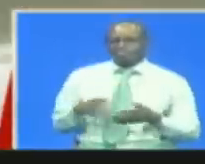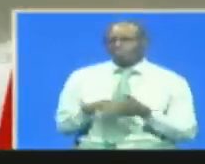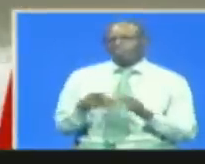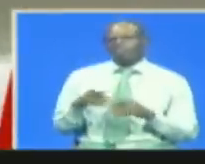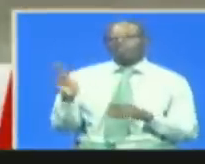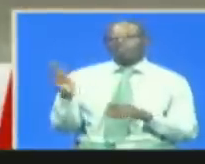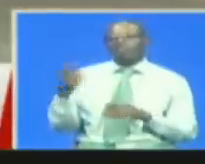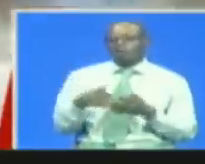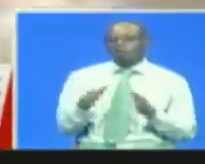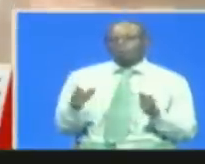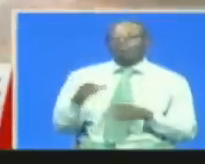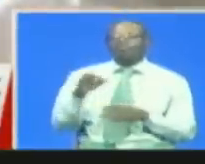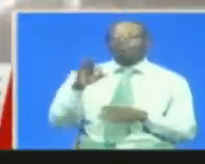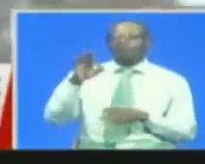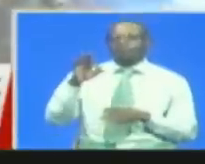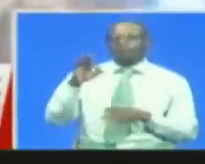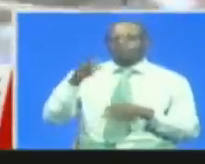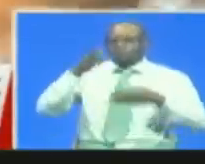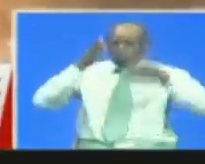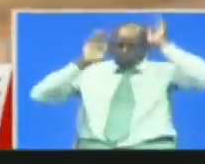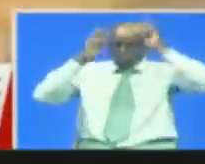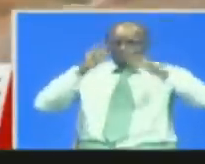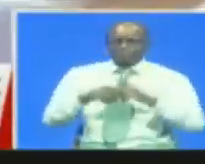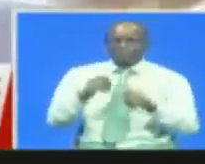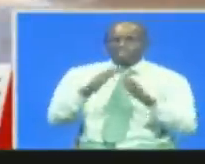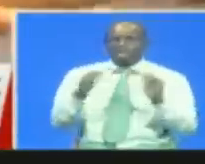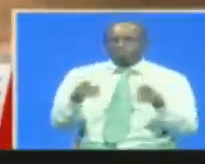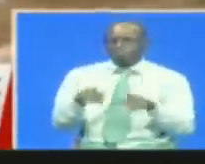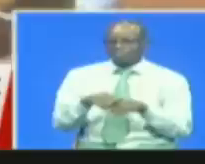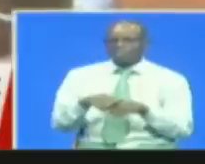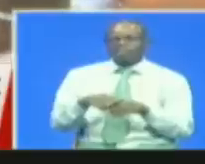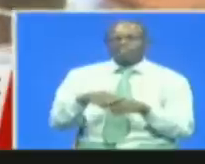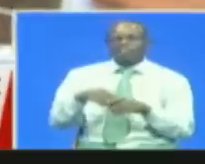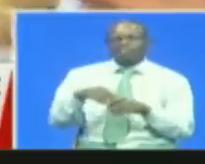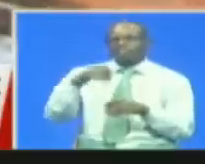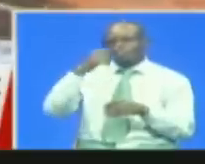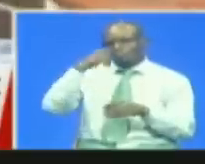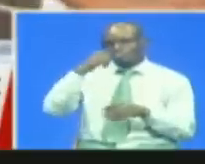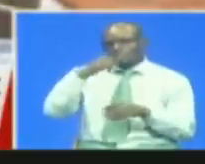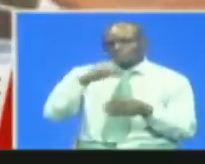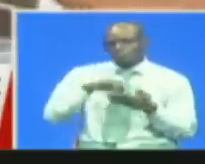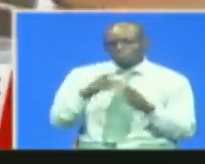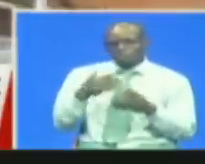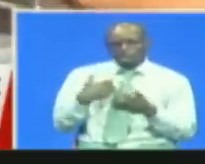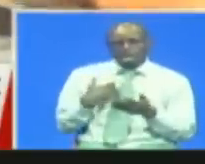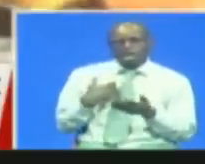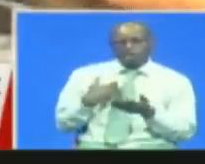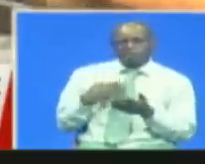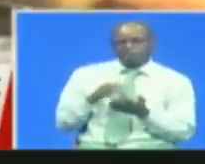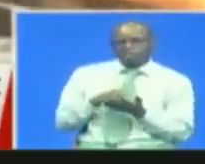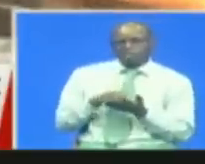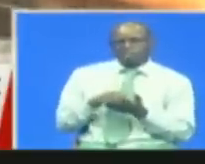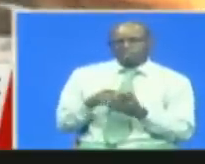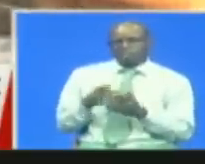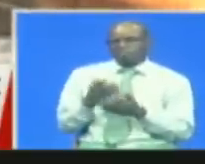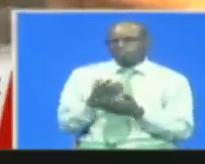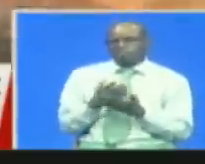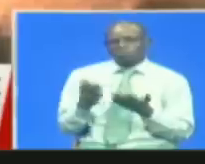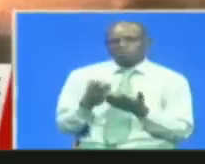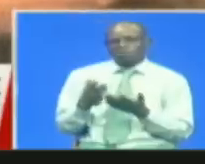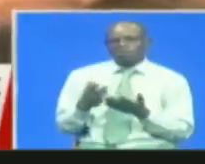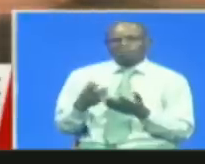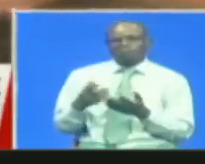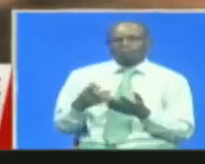in order to cater for this trade. In Tanzania, there had been cases of slaughterhouse workers using sledgehammers to kill